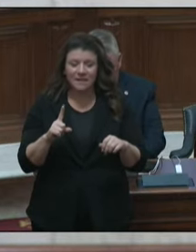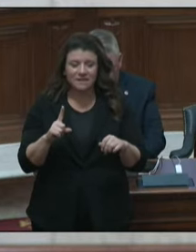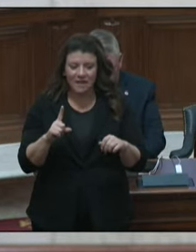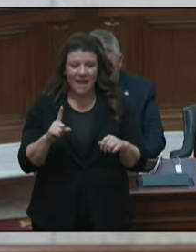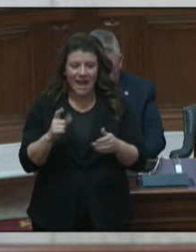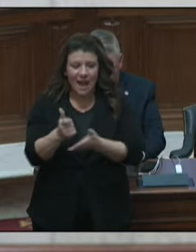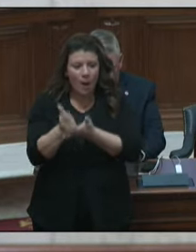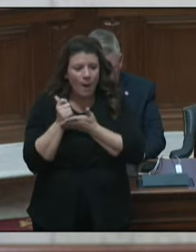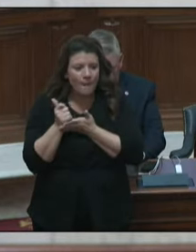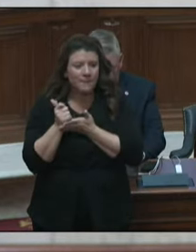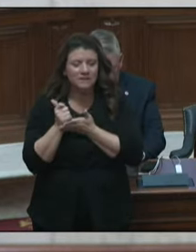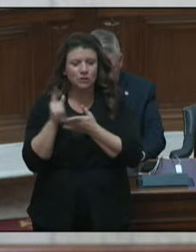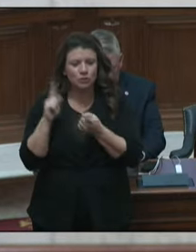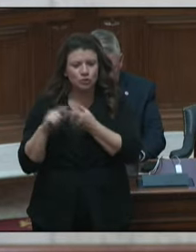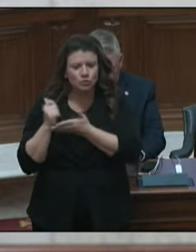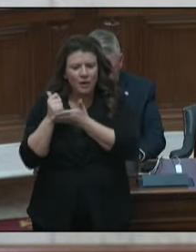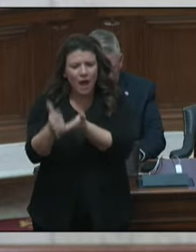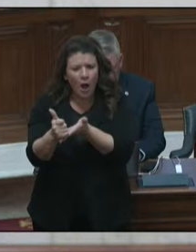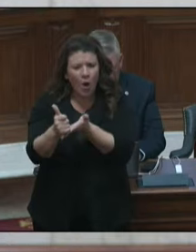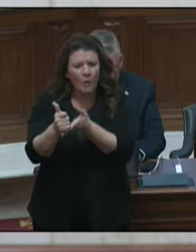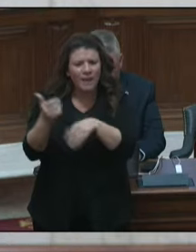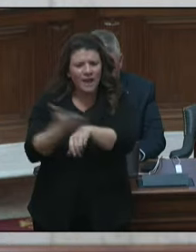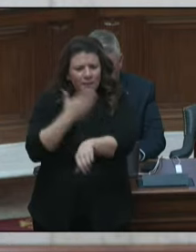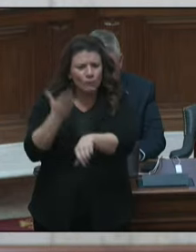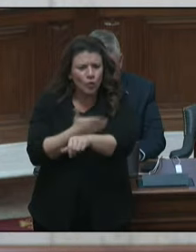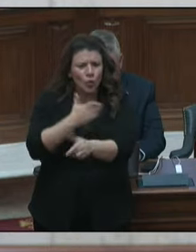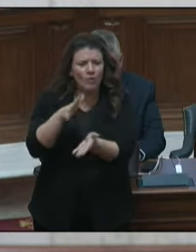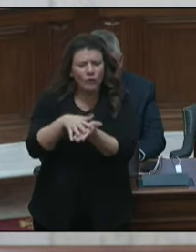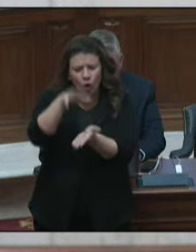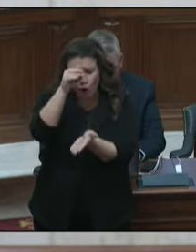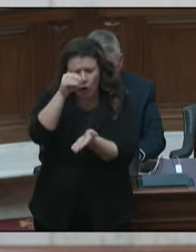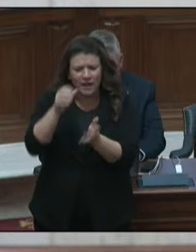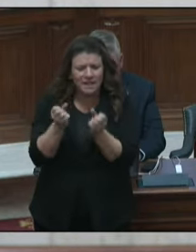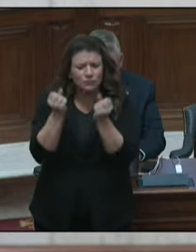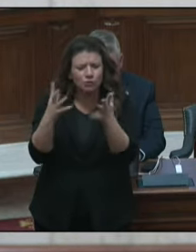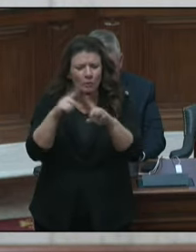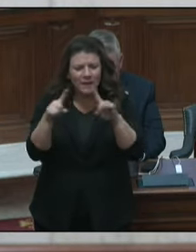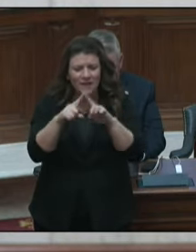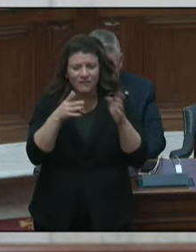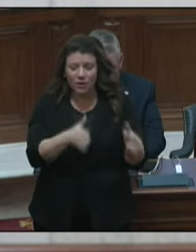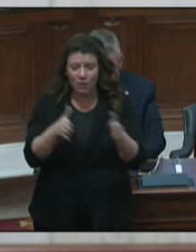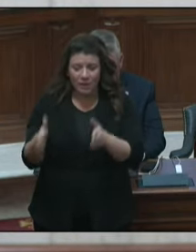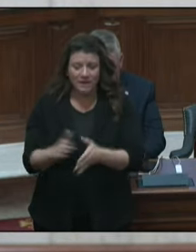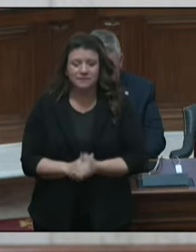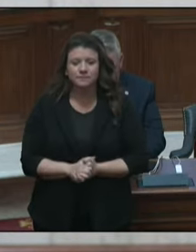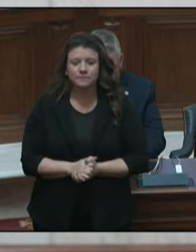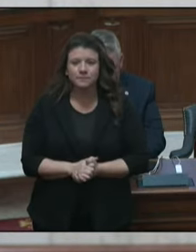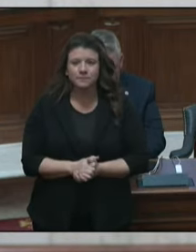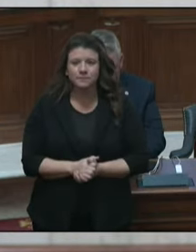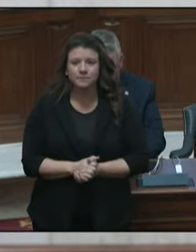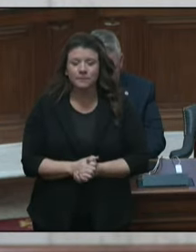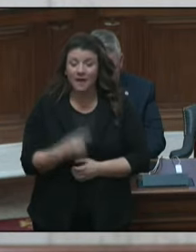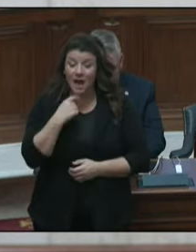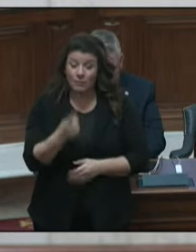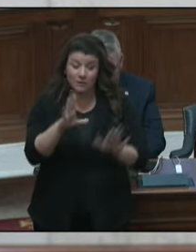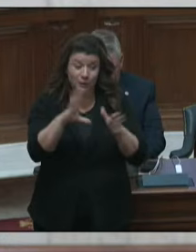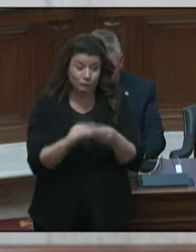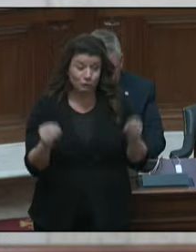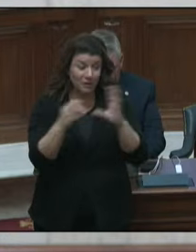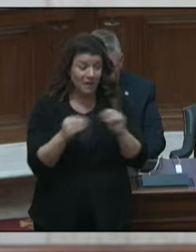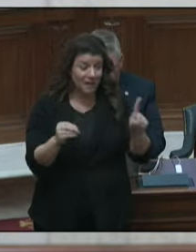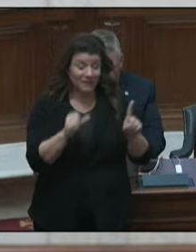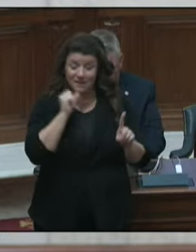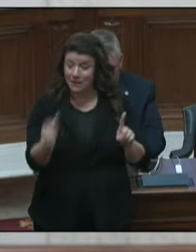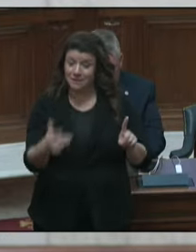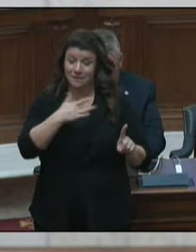nurturing learning in lots of ways. I can tell you this story real quickly, and if this doesn't touch your heart, I don't